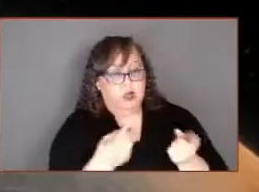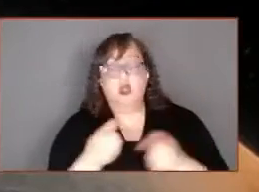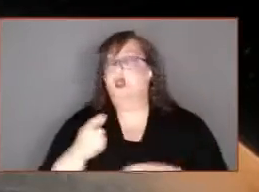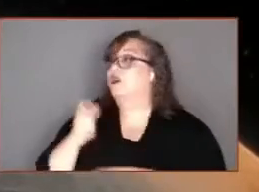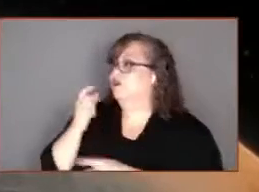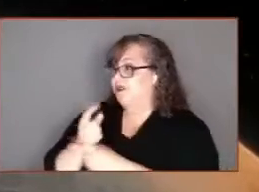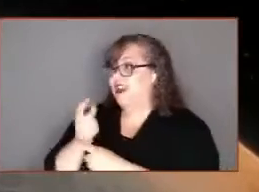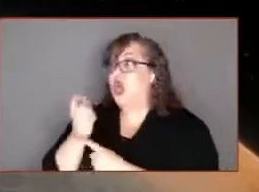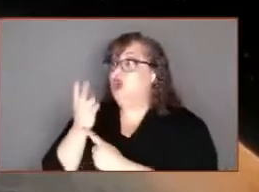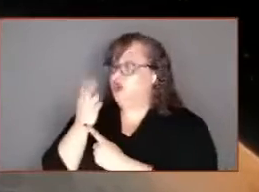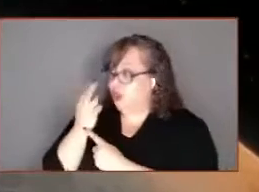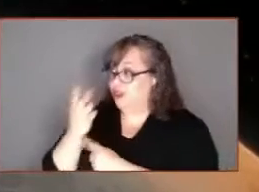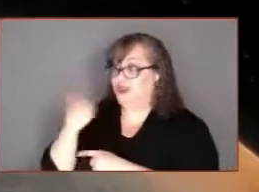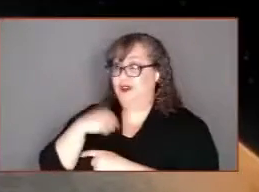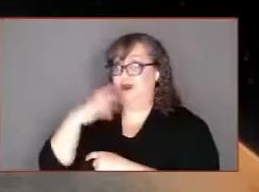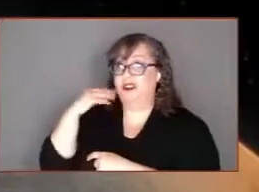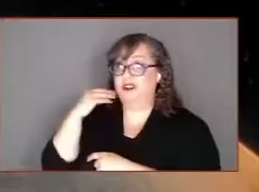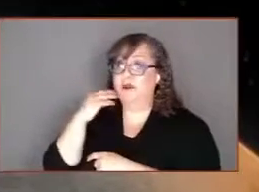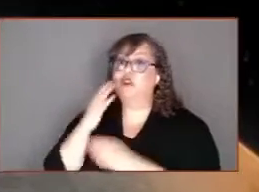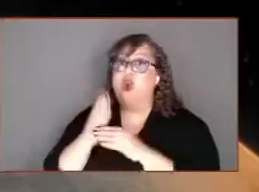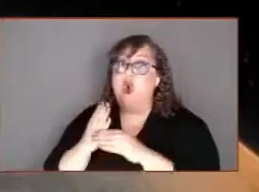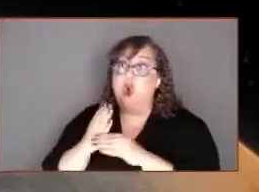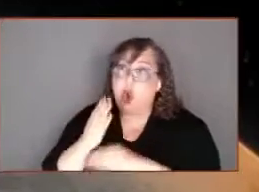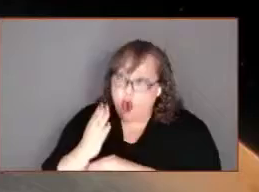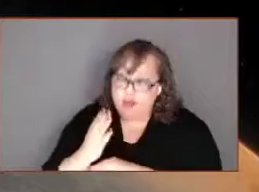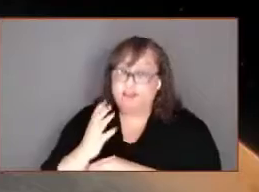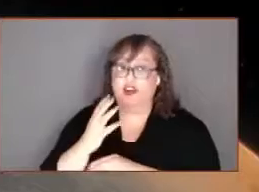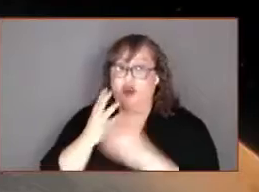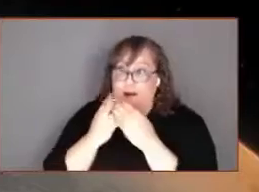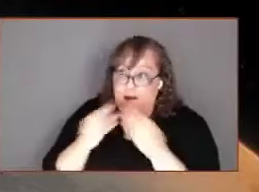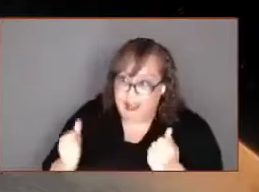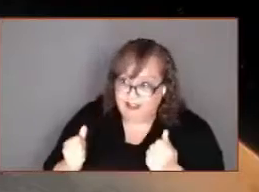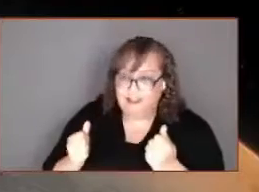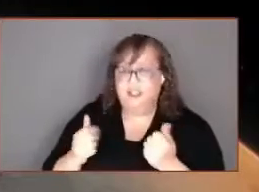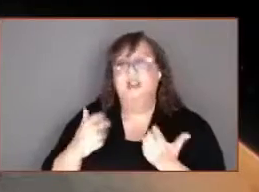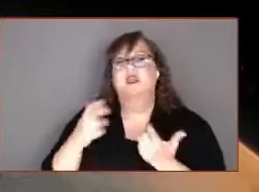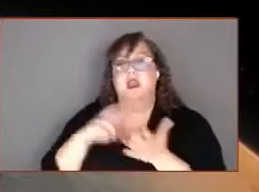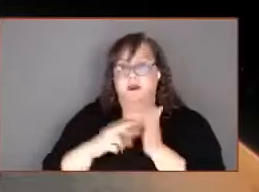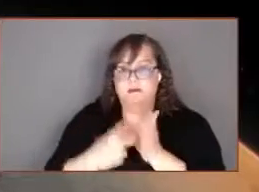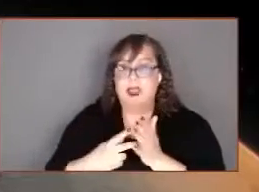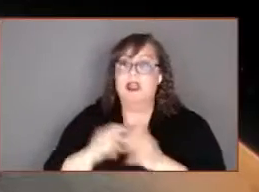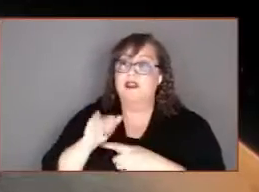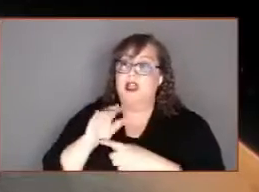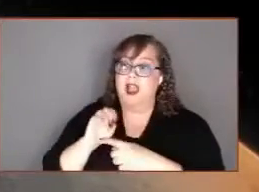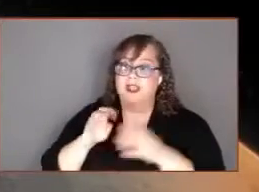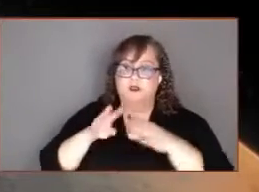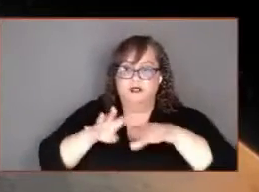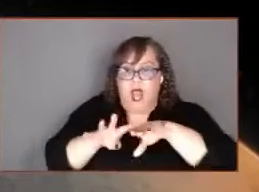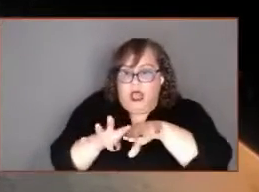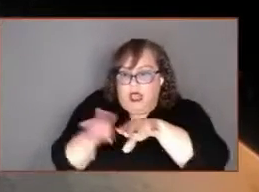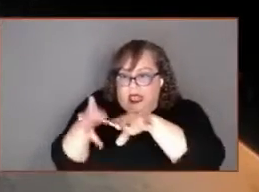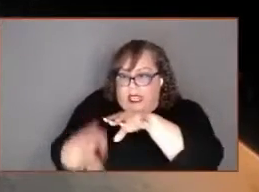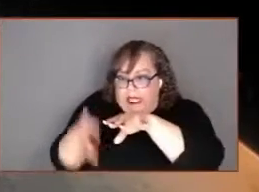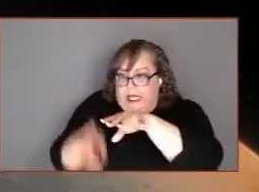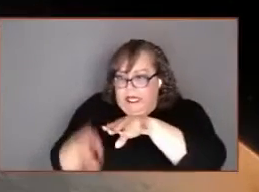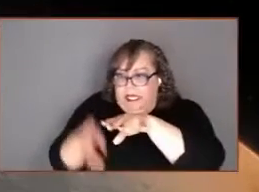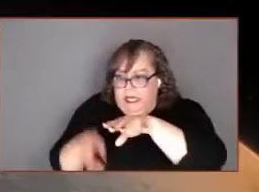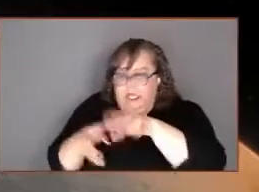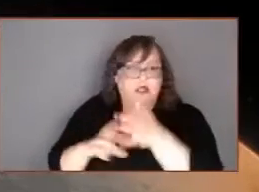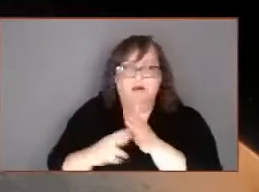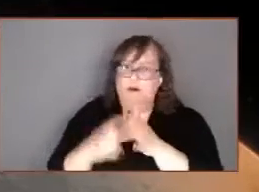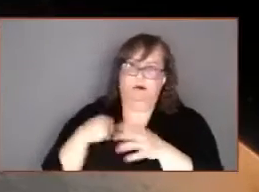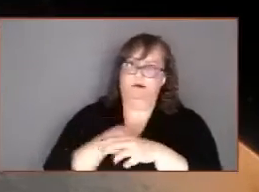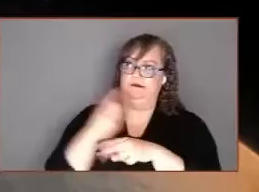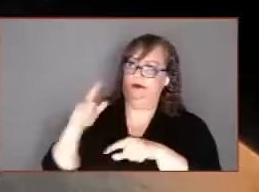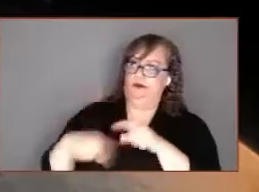hole. So as they were melting the ice, water was leaking out the side of it and down the test container, making it unretrievable. So